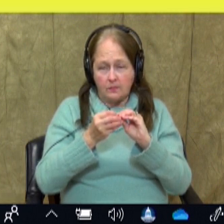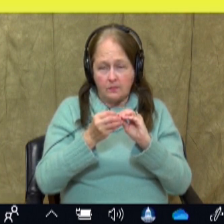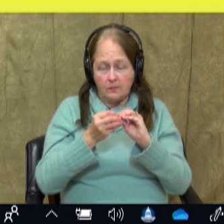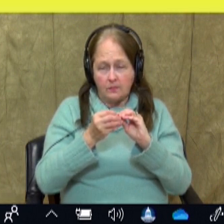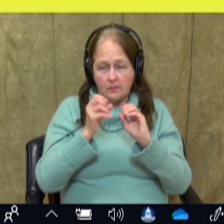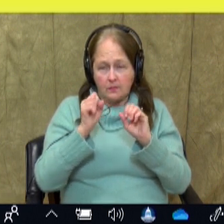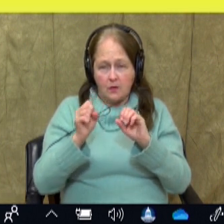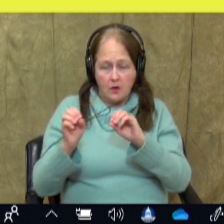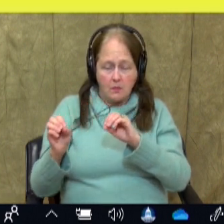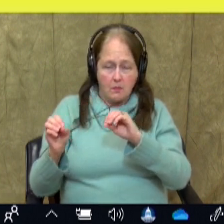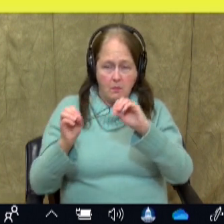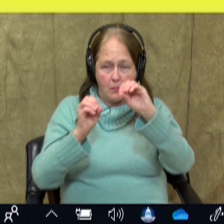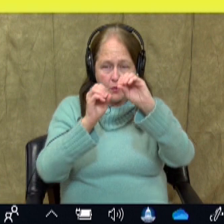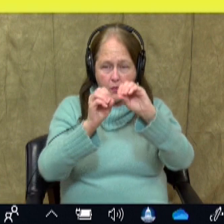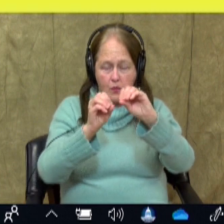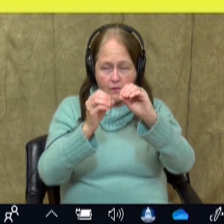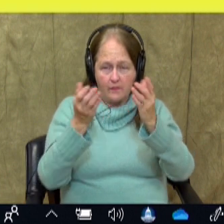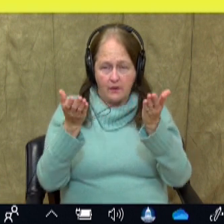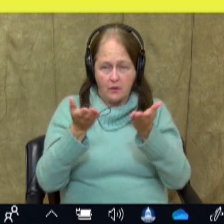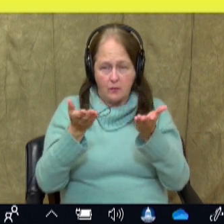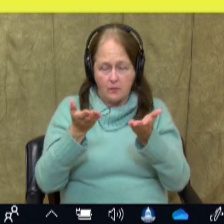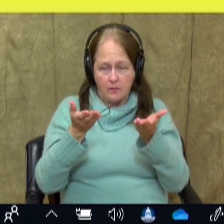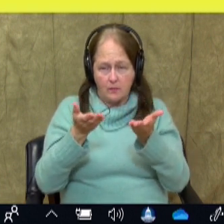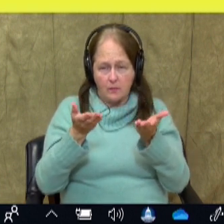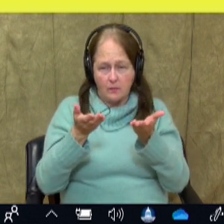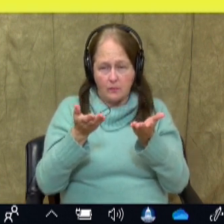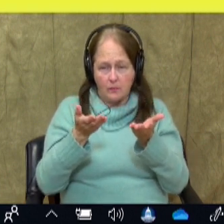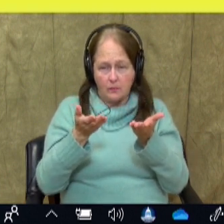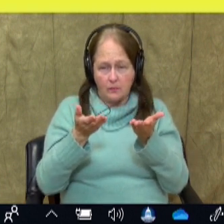So that one can move over here.